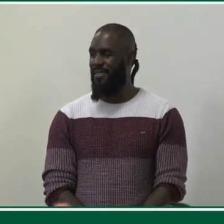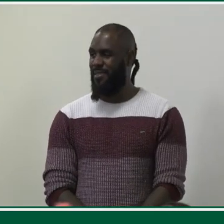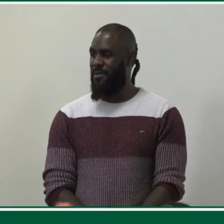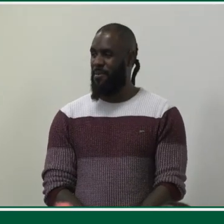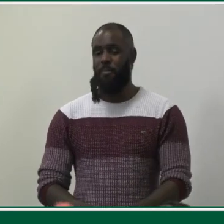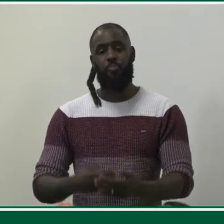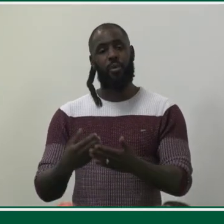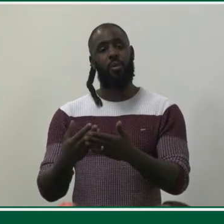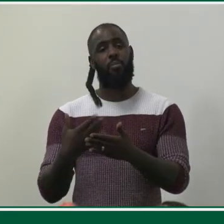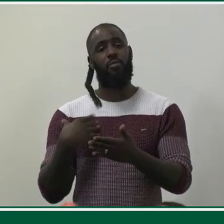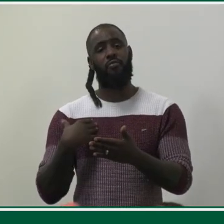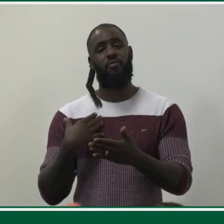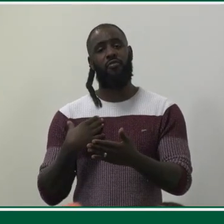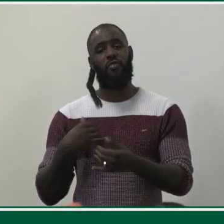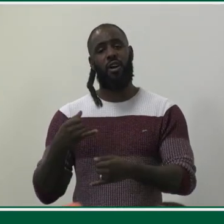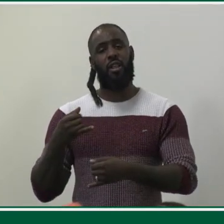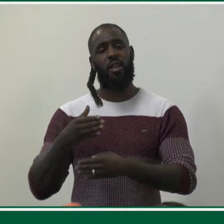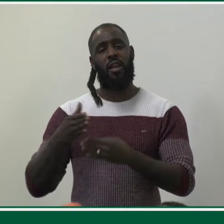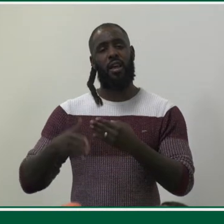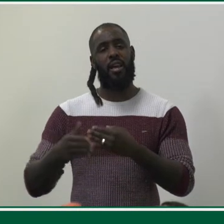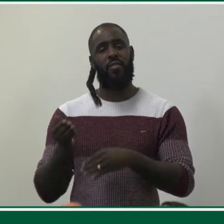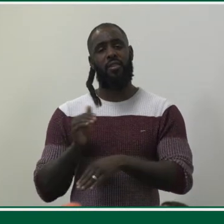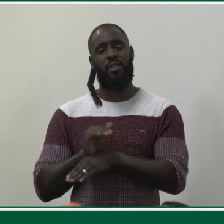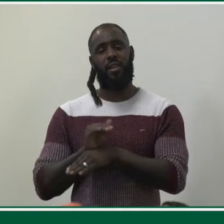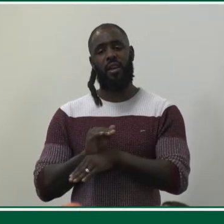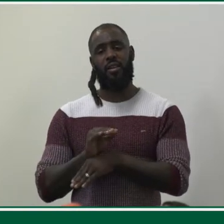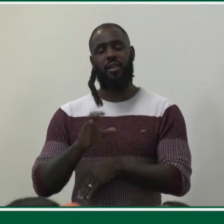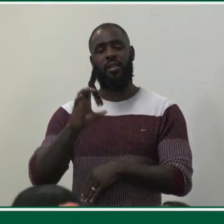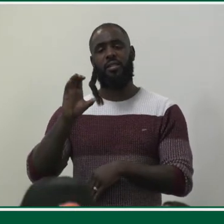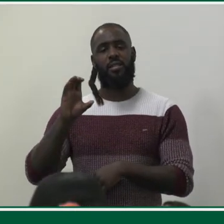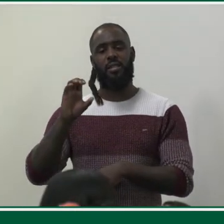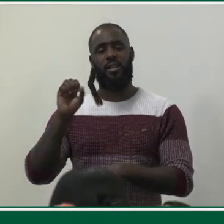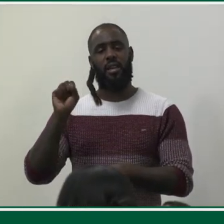Please, before the end of the day, if you could go to